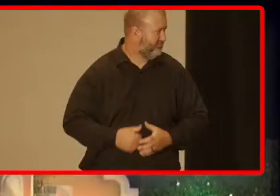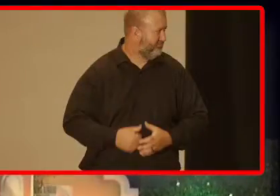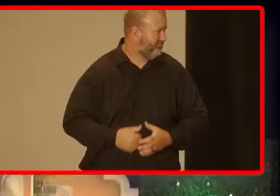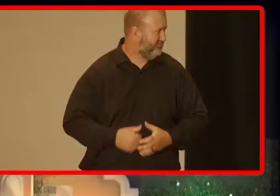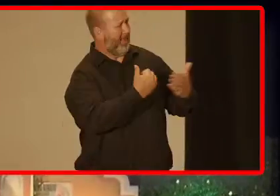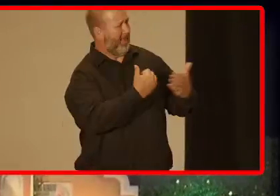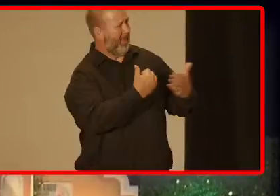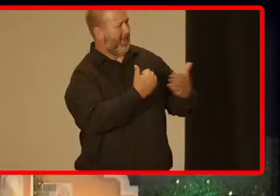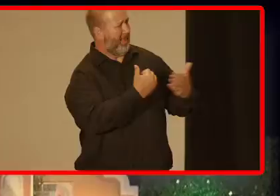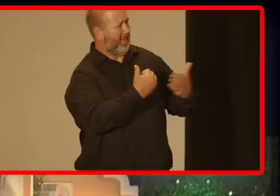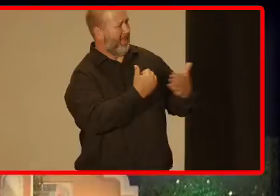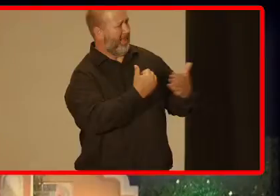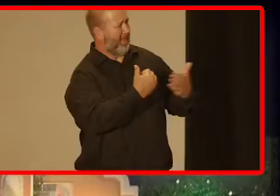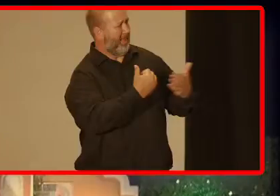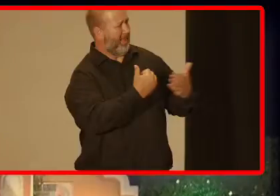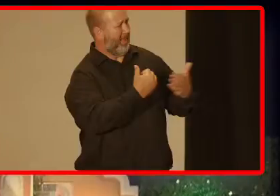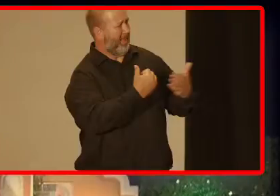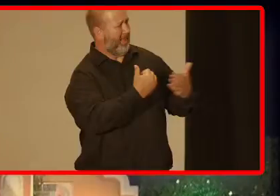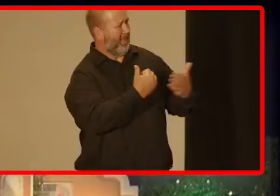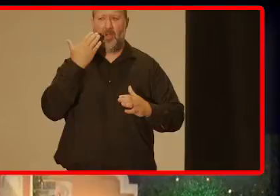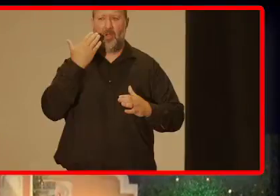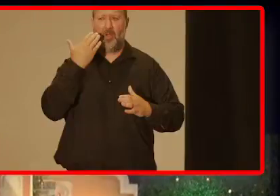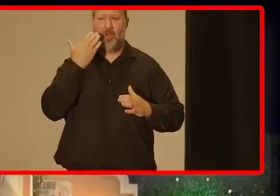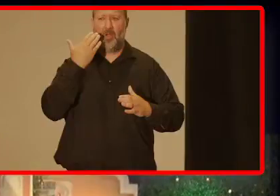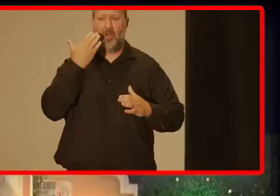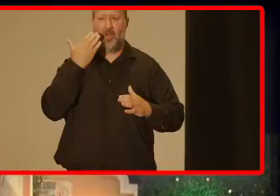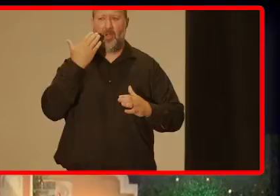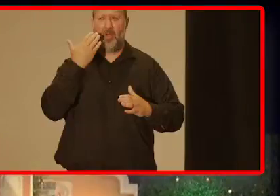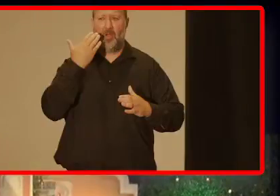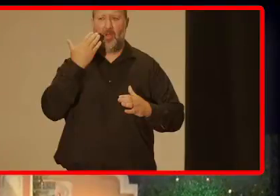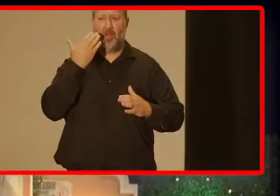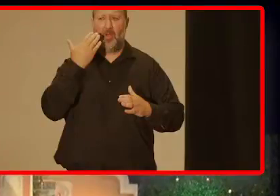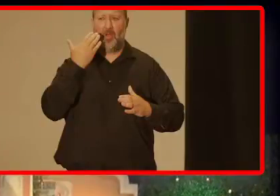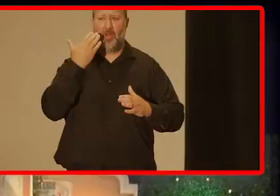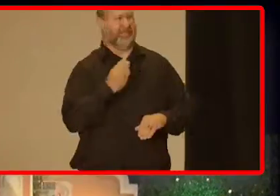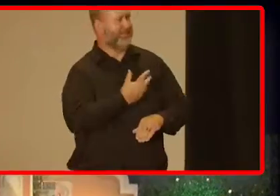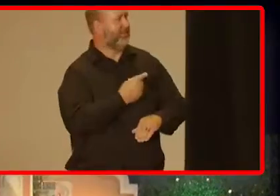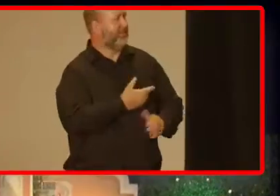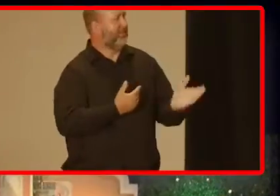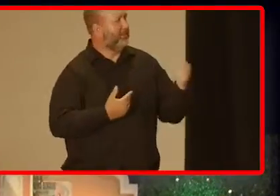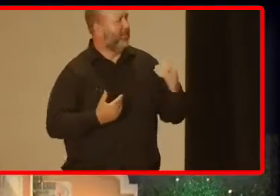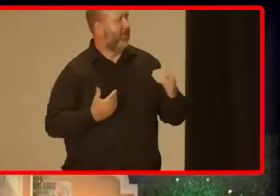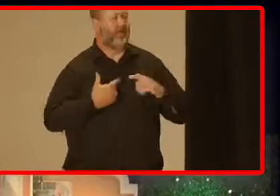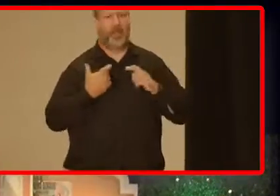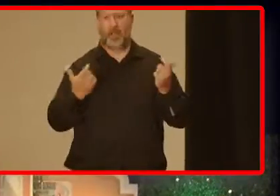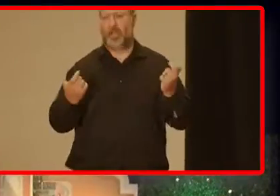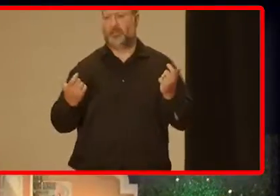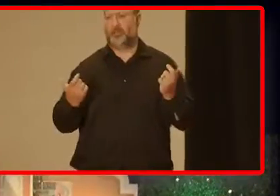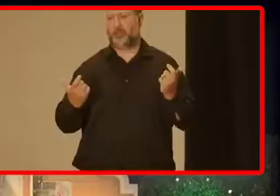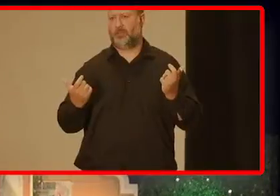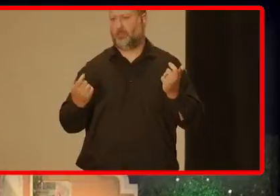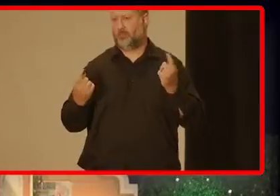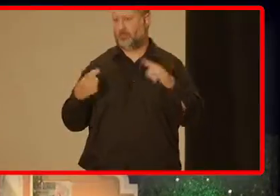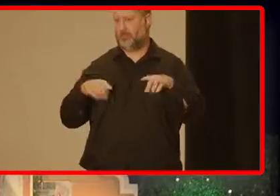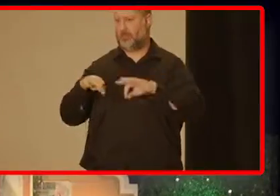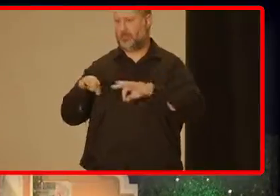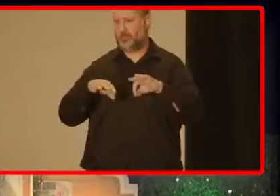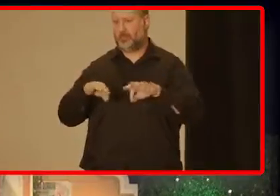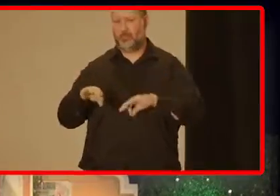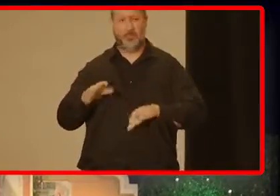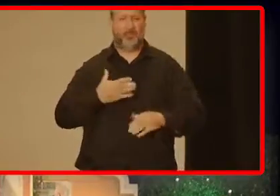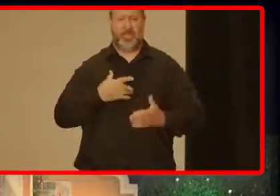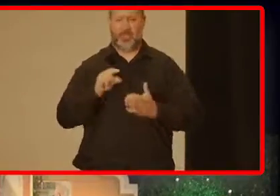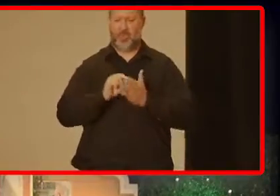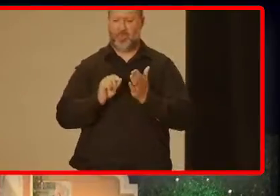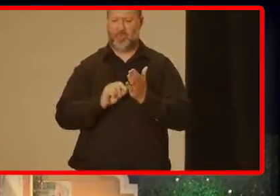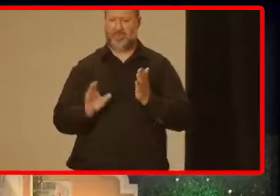Come help me. I don't want to take it much further, sir, because we've got a lot. Oops, I don't, you know. Oh, those are just my notes